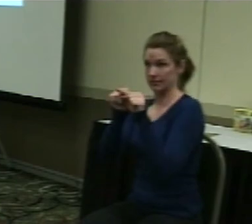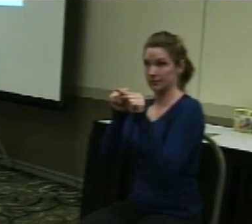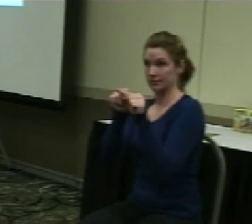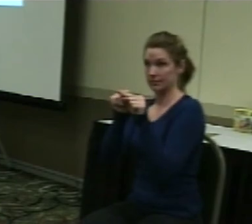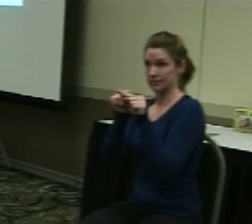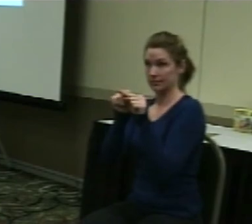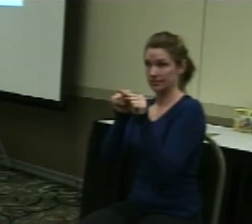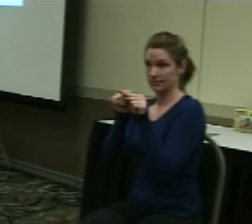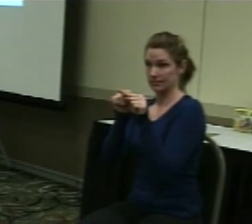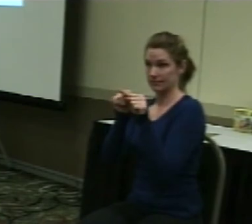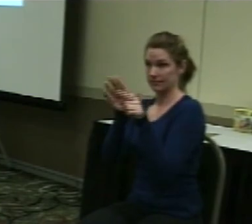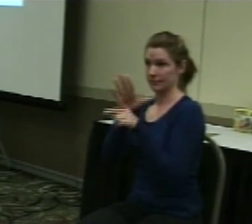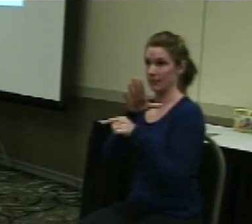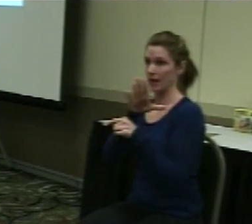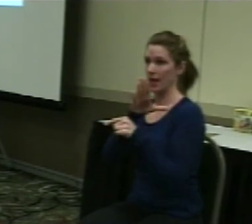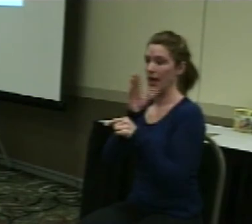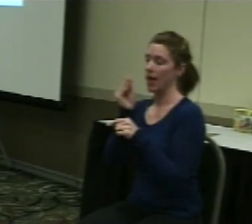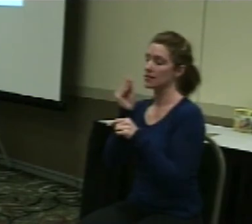And